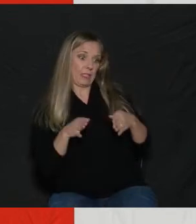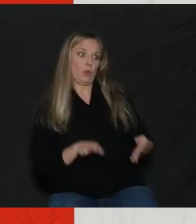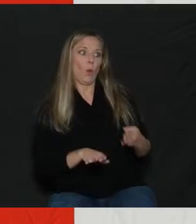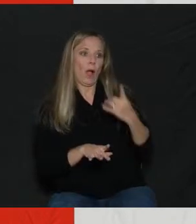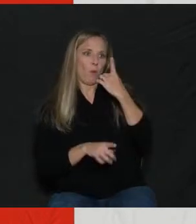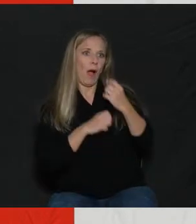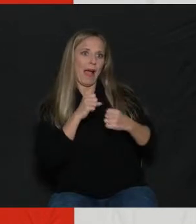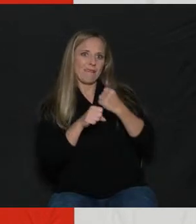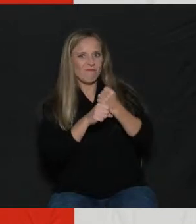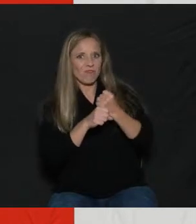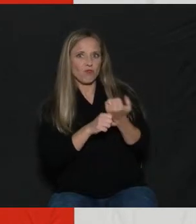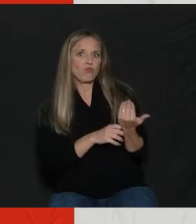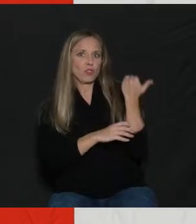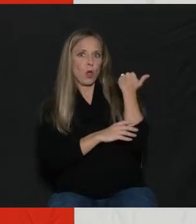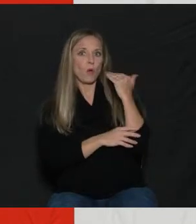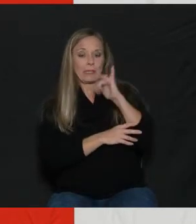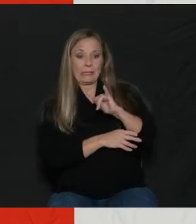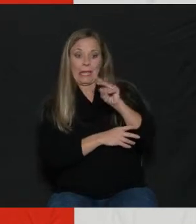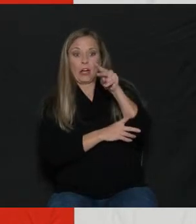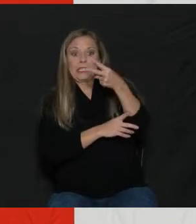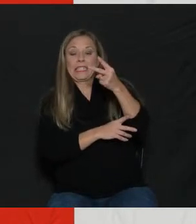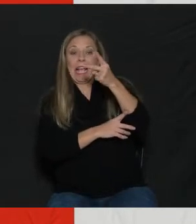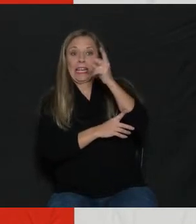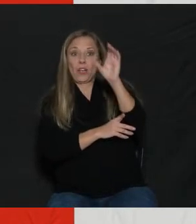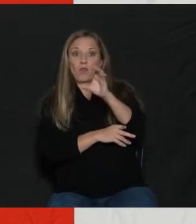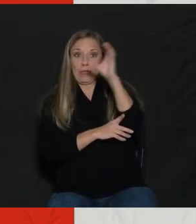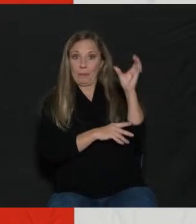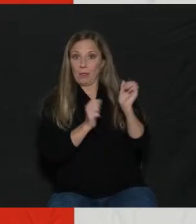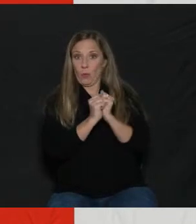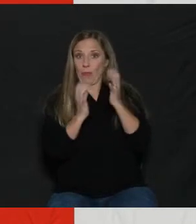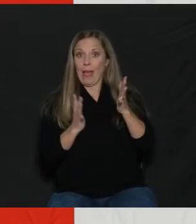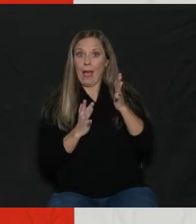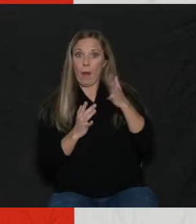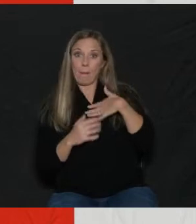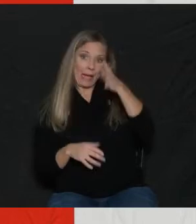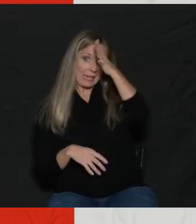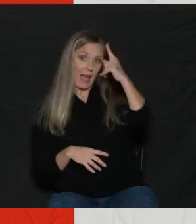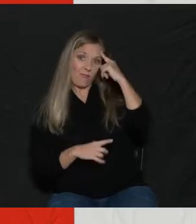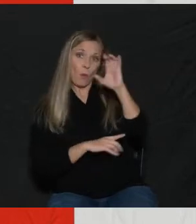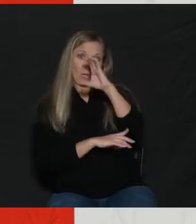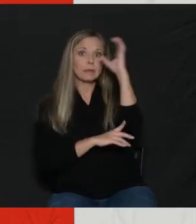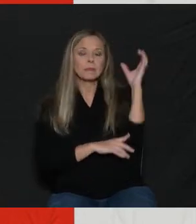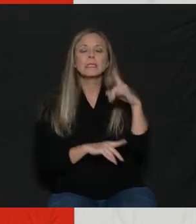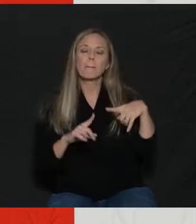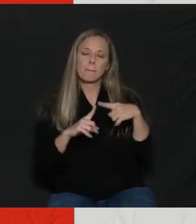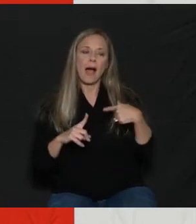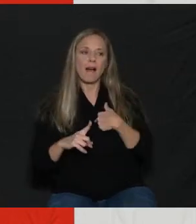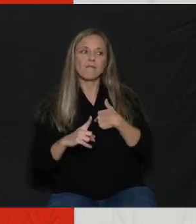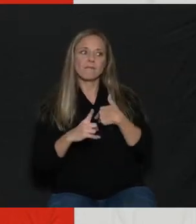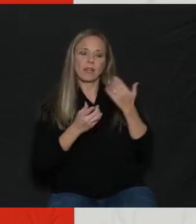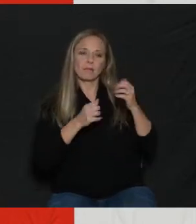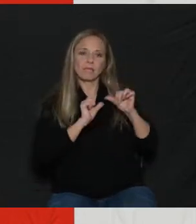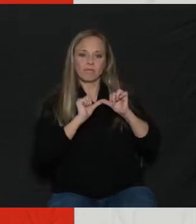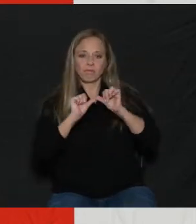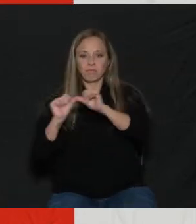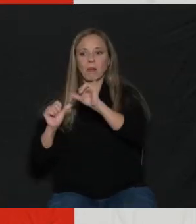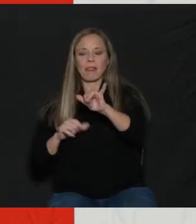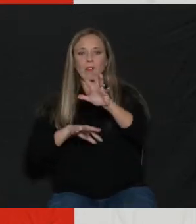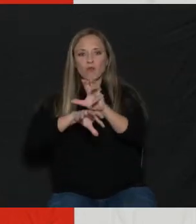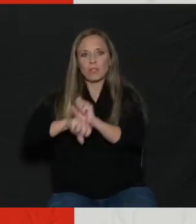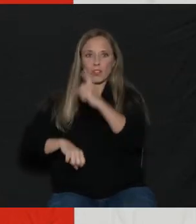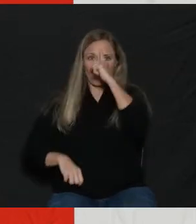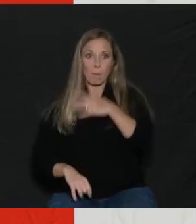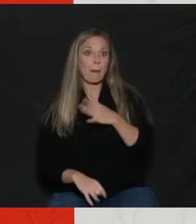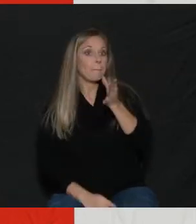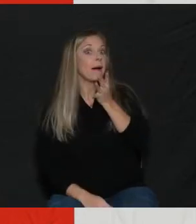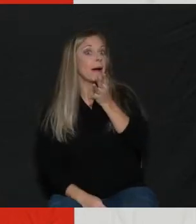And so this will be the second year, you know, without him for Christmas. But I've carried on the tradition for my mom. And so actually my mom